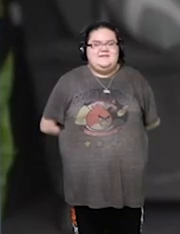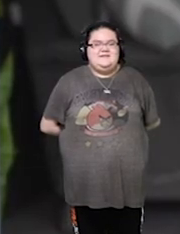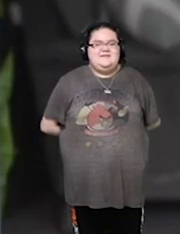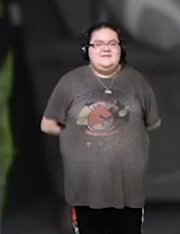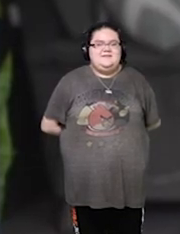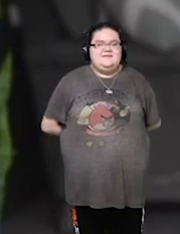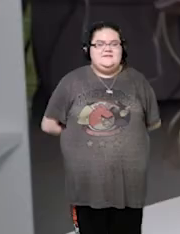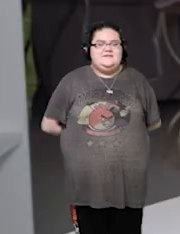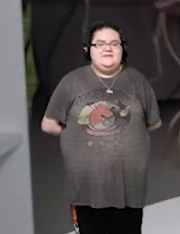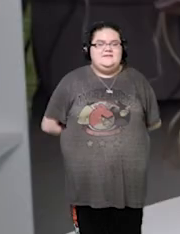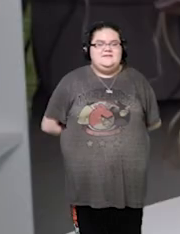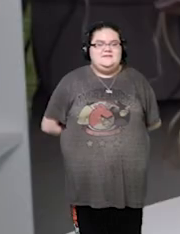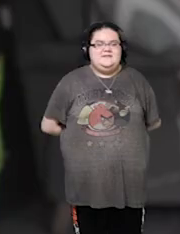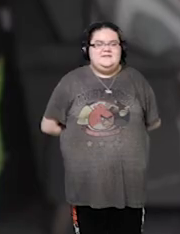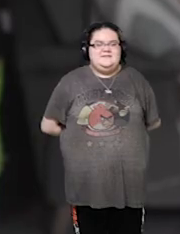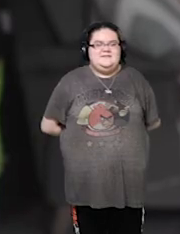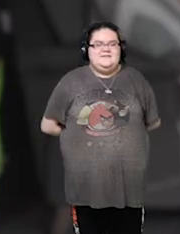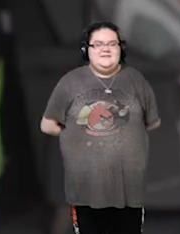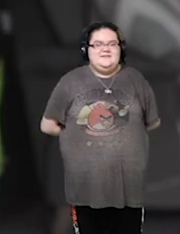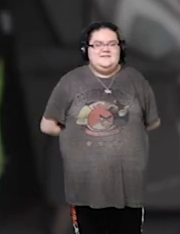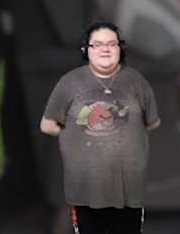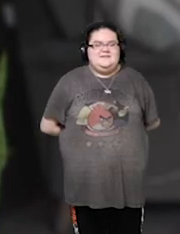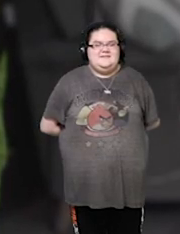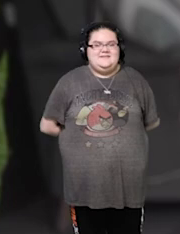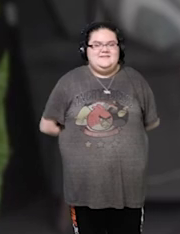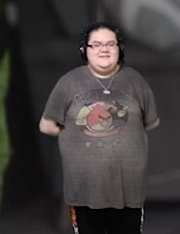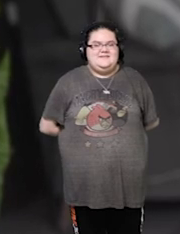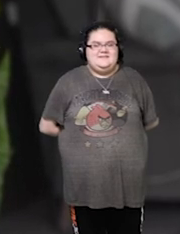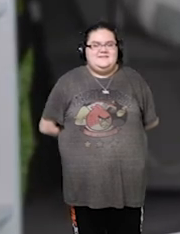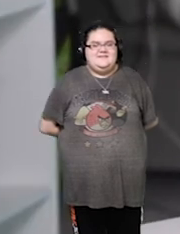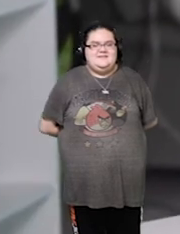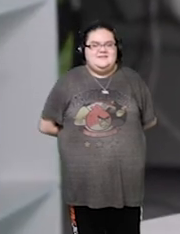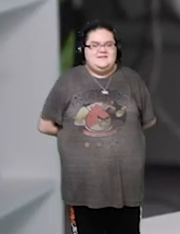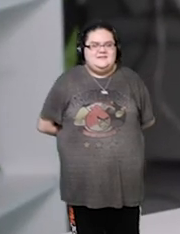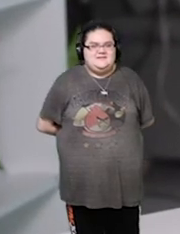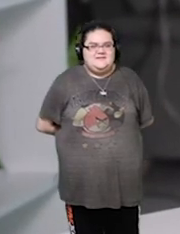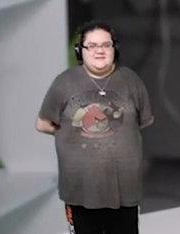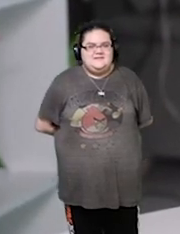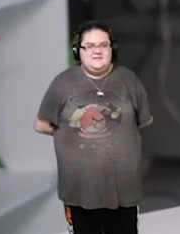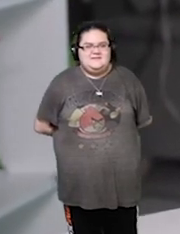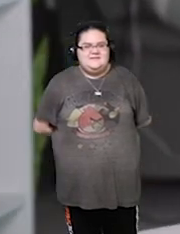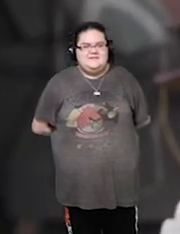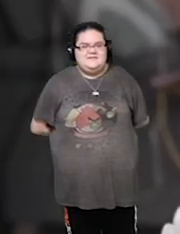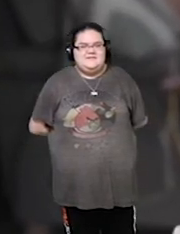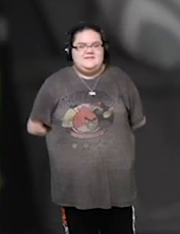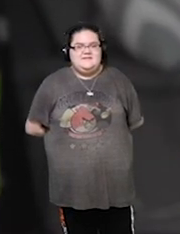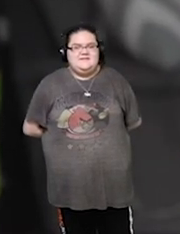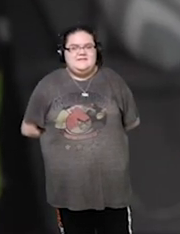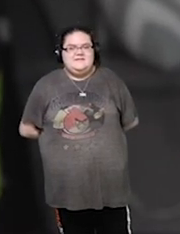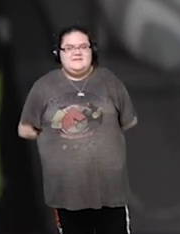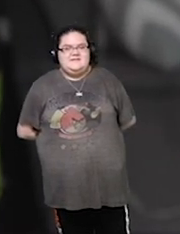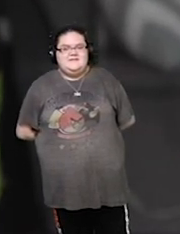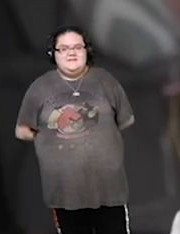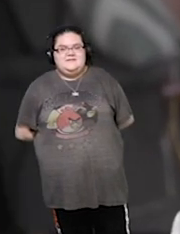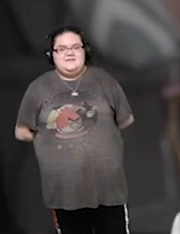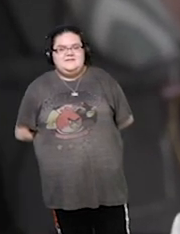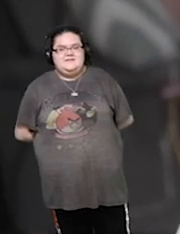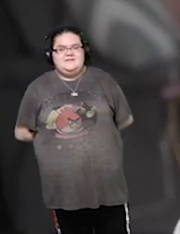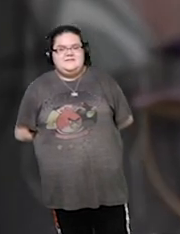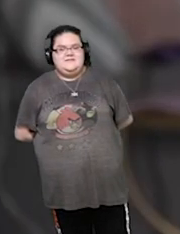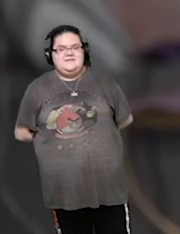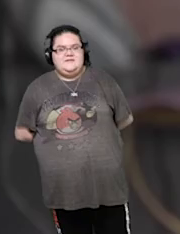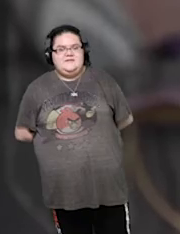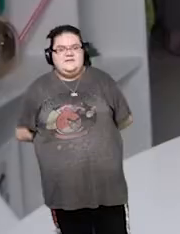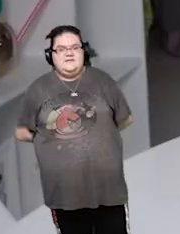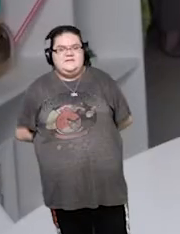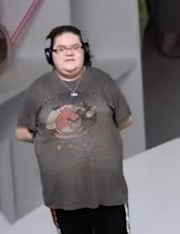cut out the label? I have you. I have you now, mister. Okay, that's a good clue. It's got a good label on it. It's not some pesky embossed label. Very, very soft.